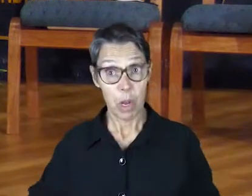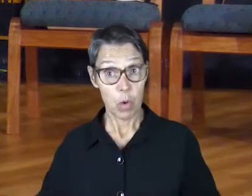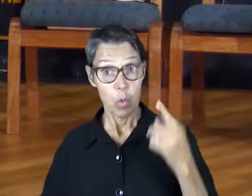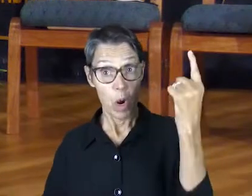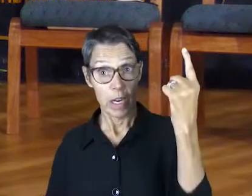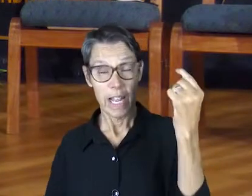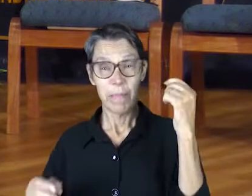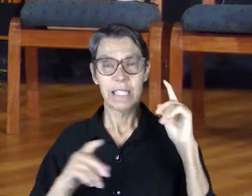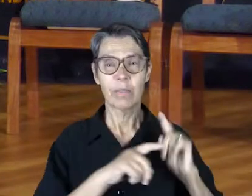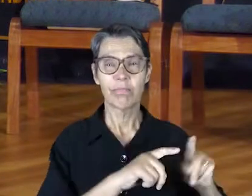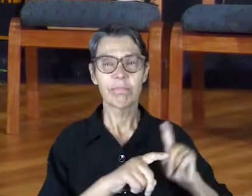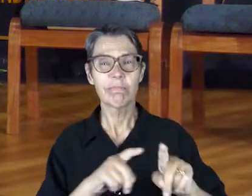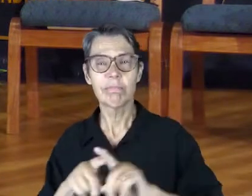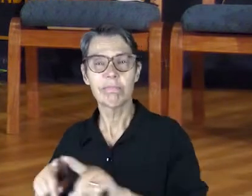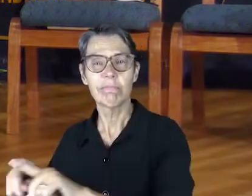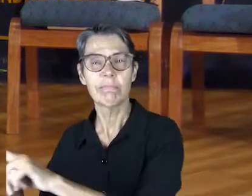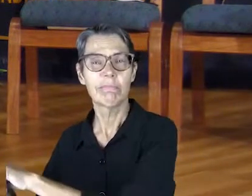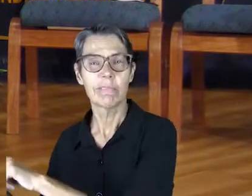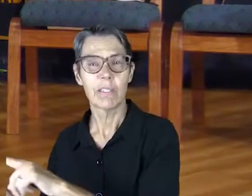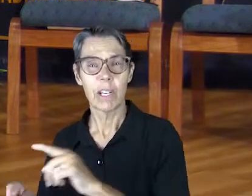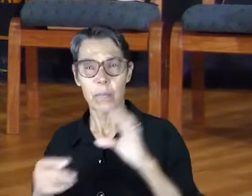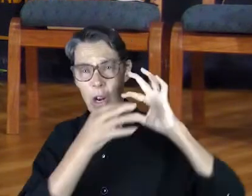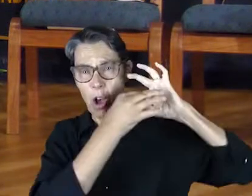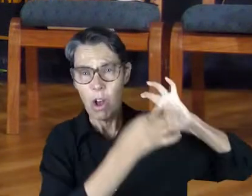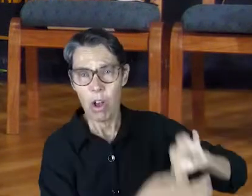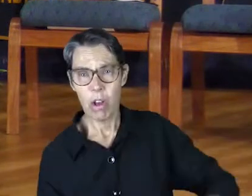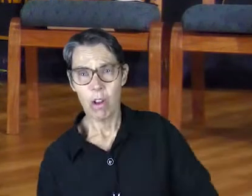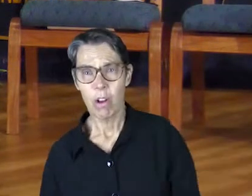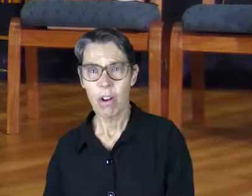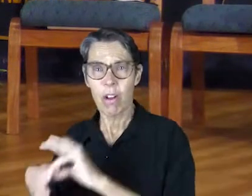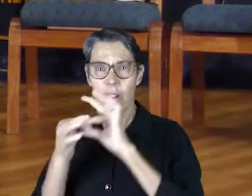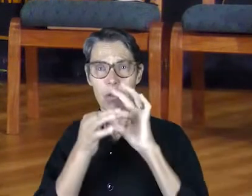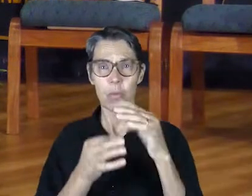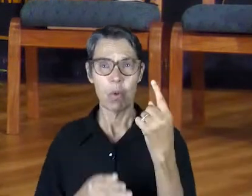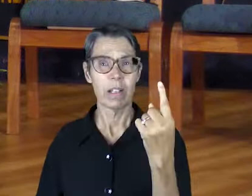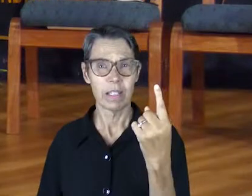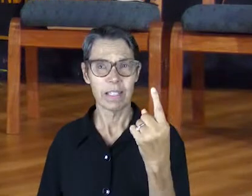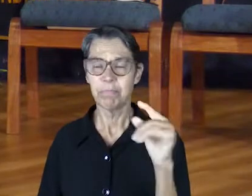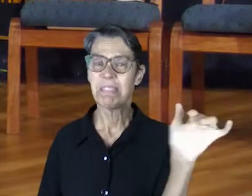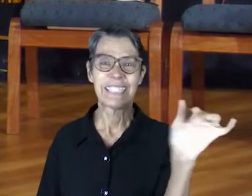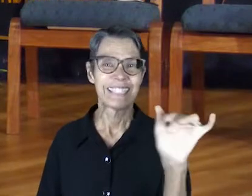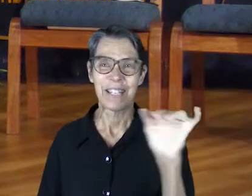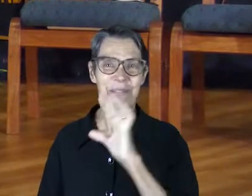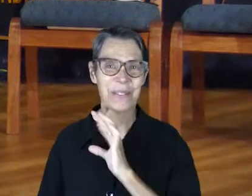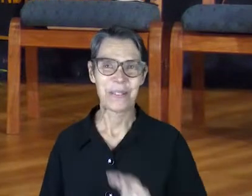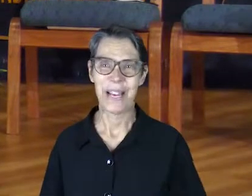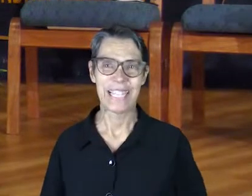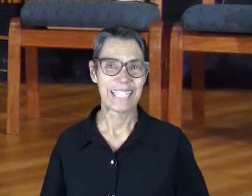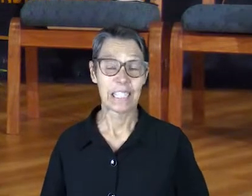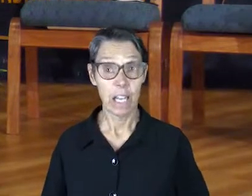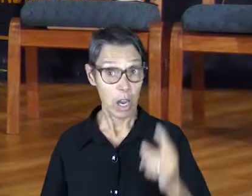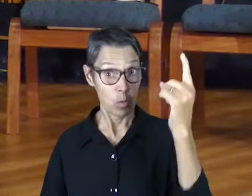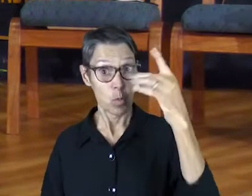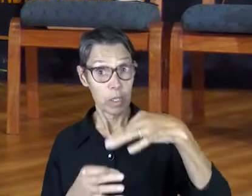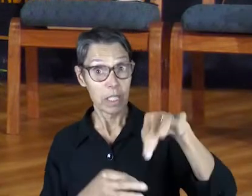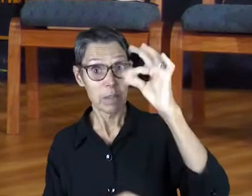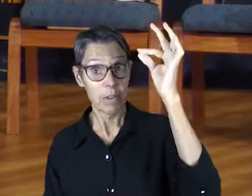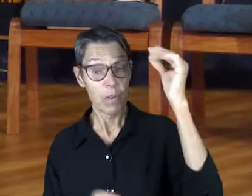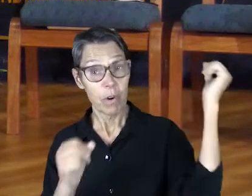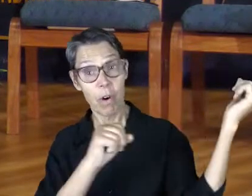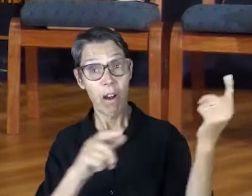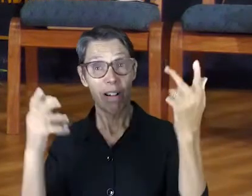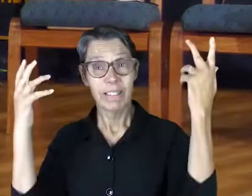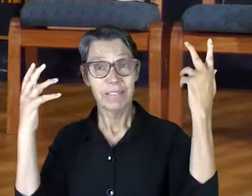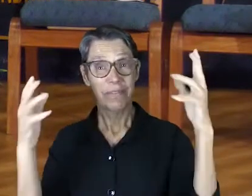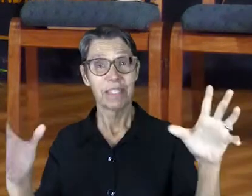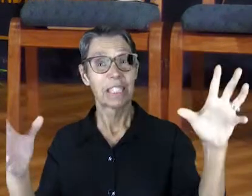members of the body, though many, are one body, so it is with Christ. For in the one Spirit we were all baptized